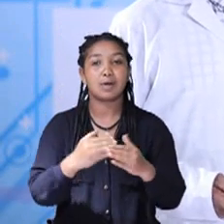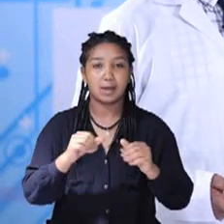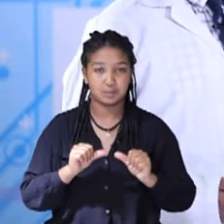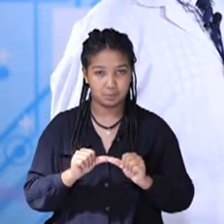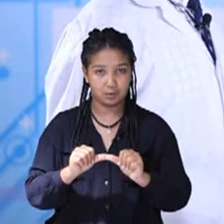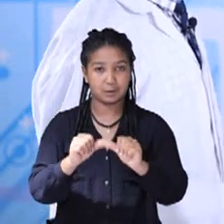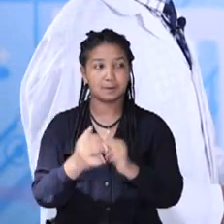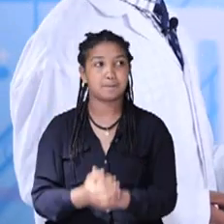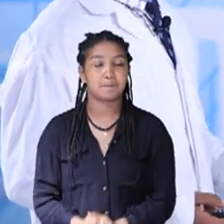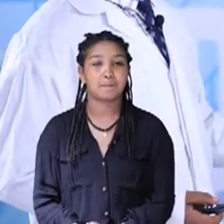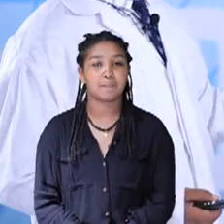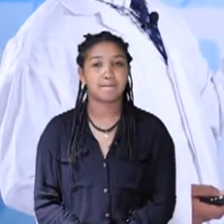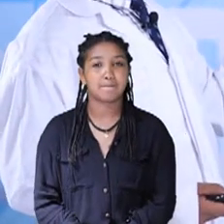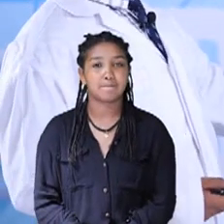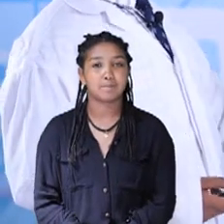proceed.